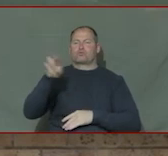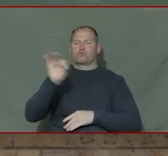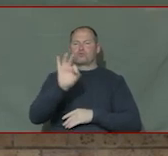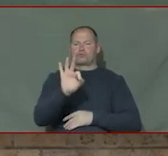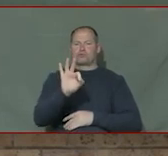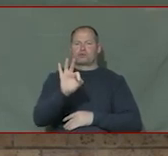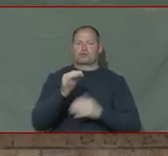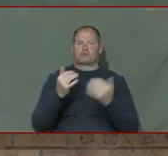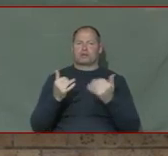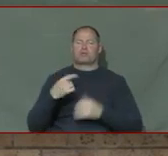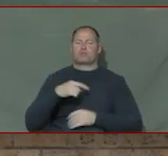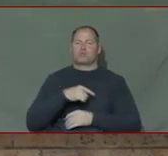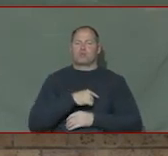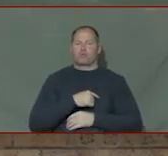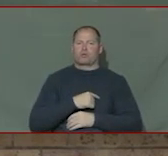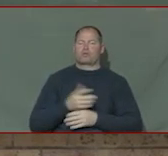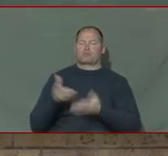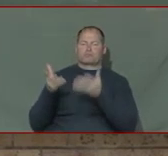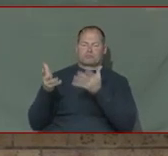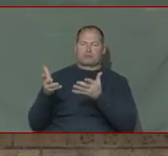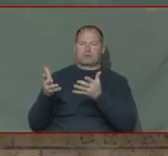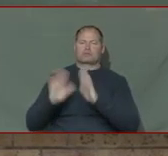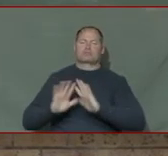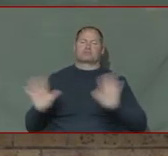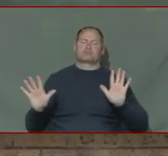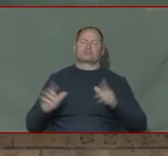third form. In 10.2,